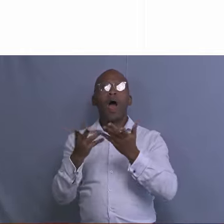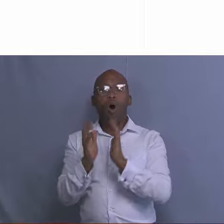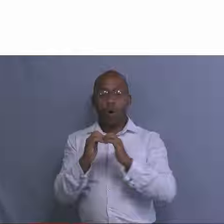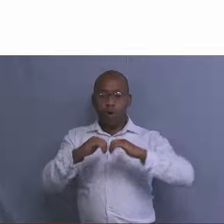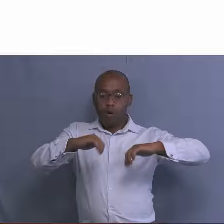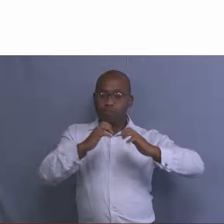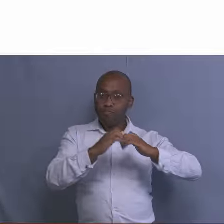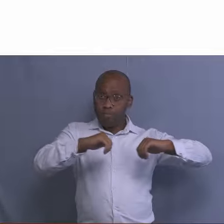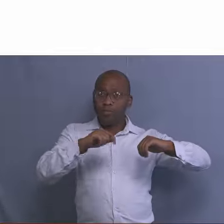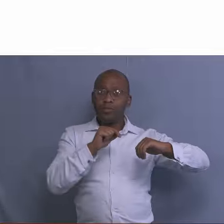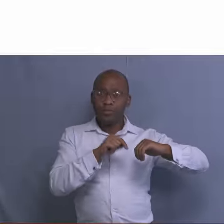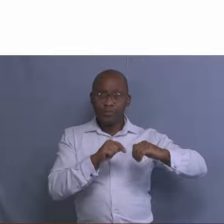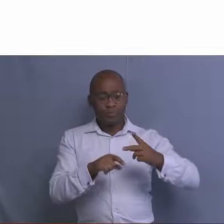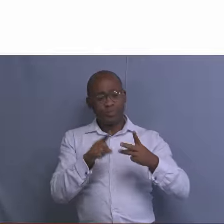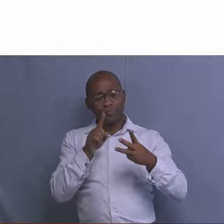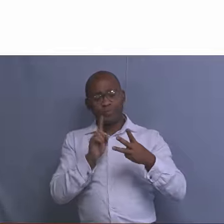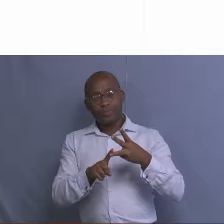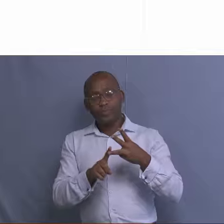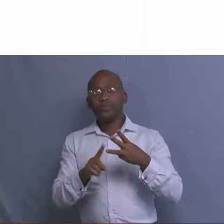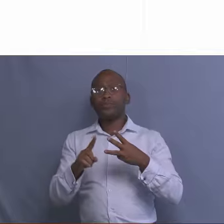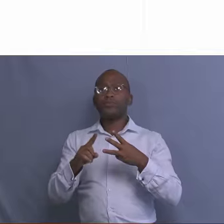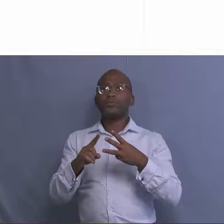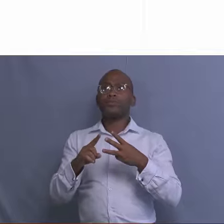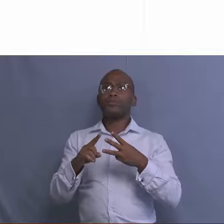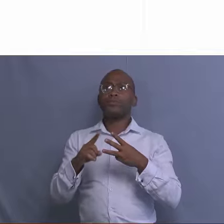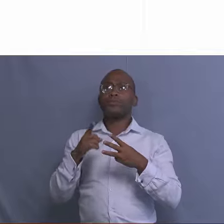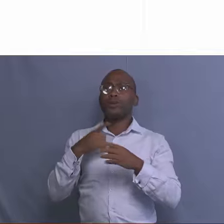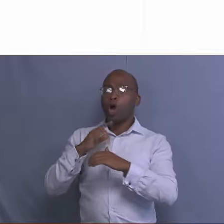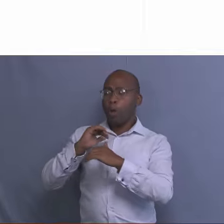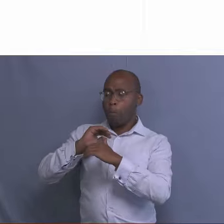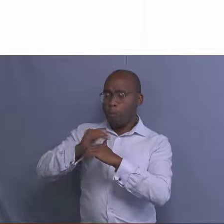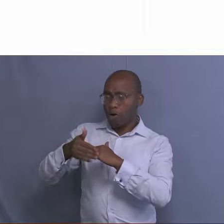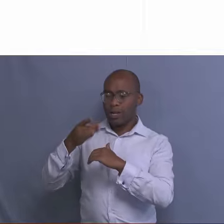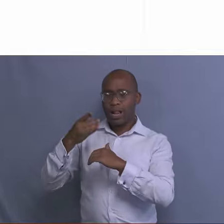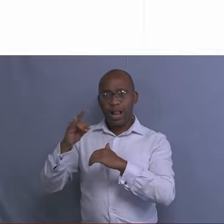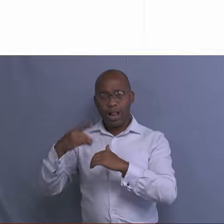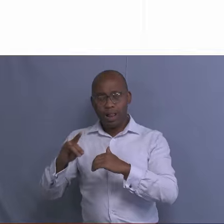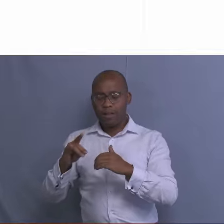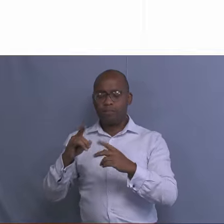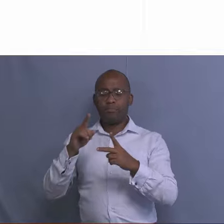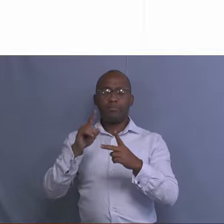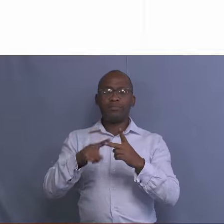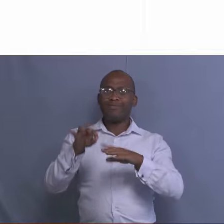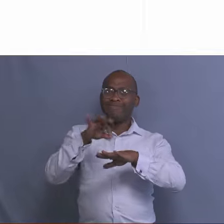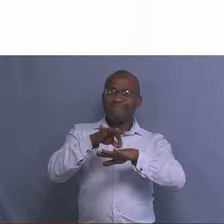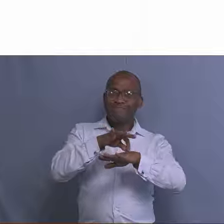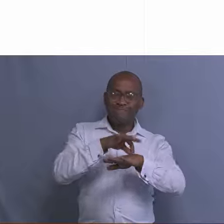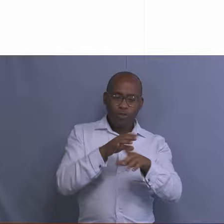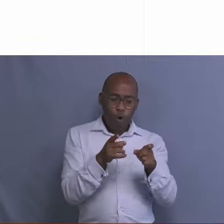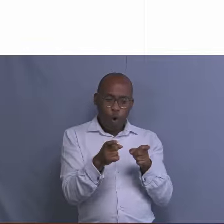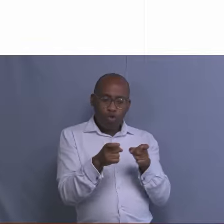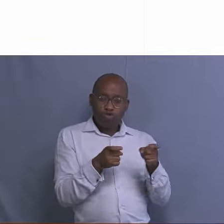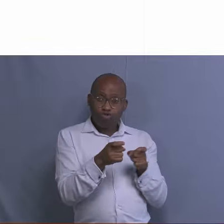such as crop rotation, companion farming, catch cropping, so that you